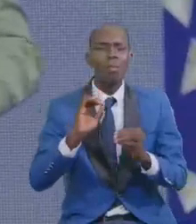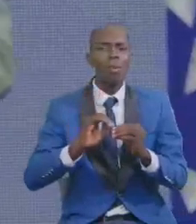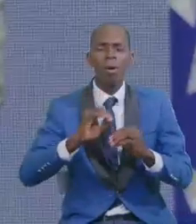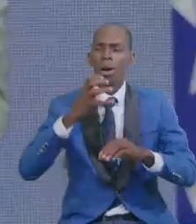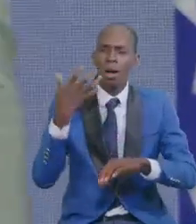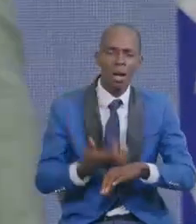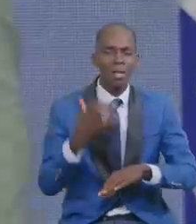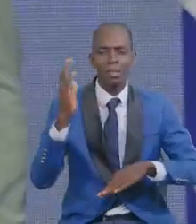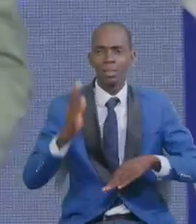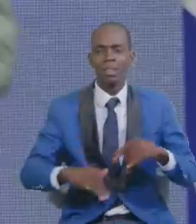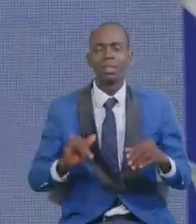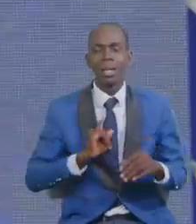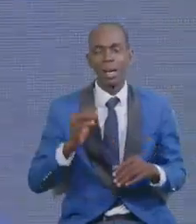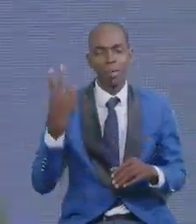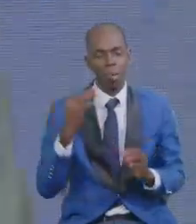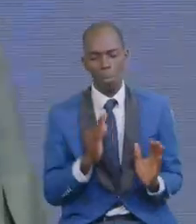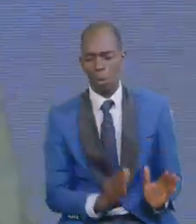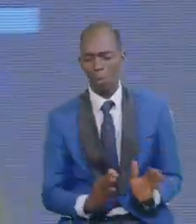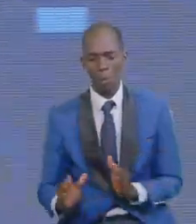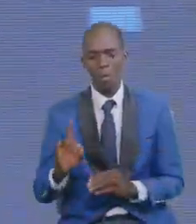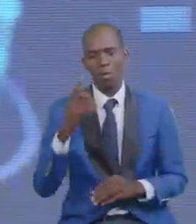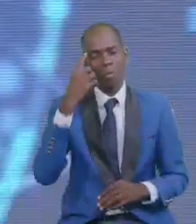I was prepared for.